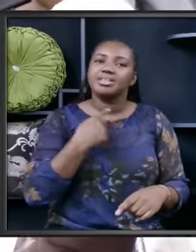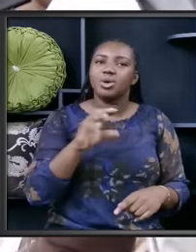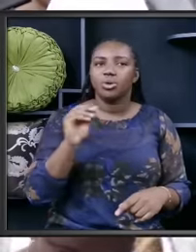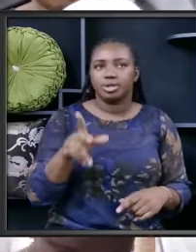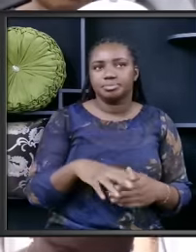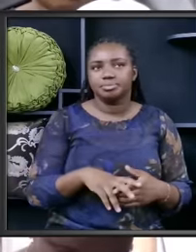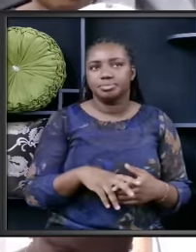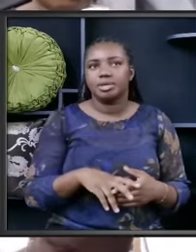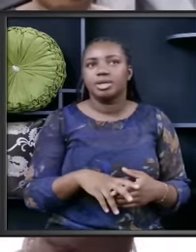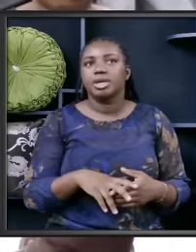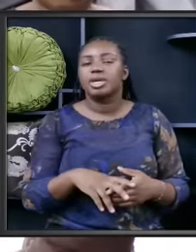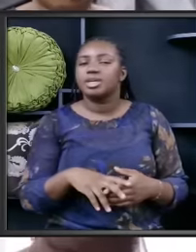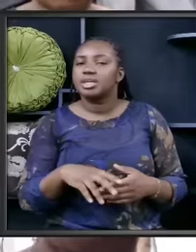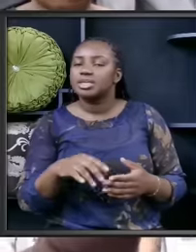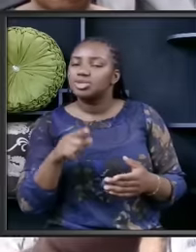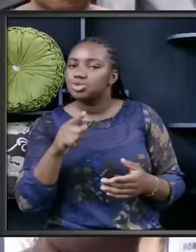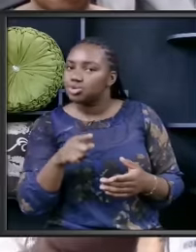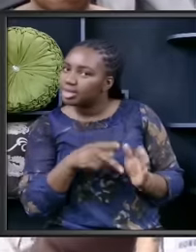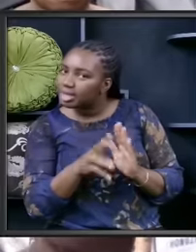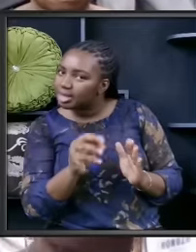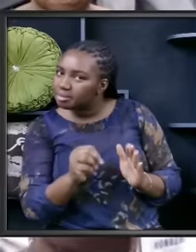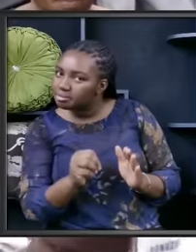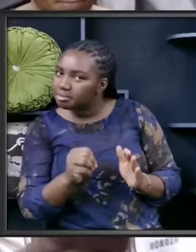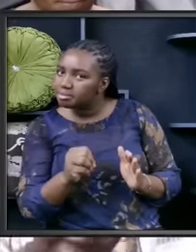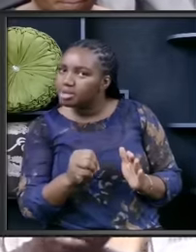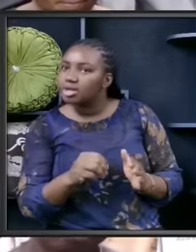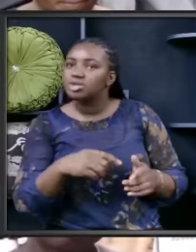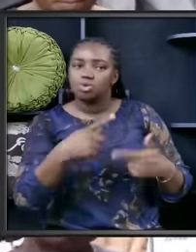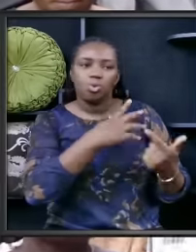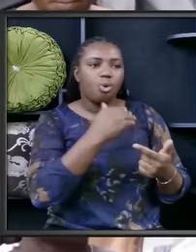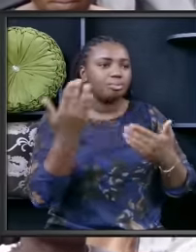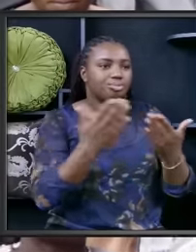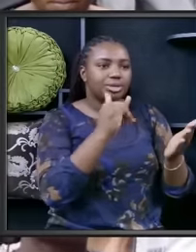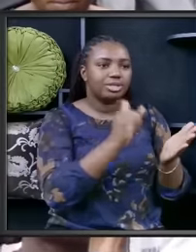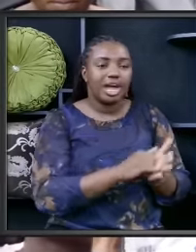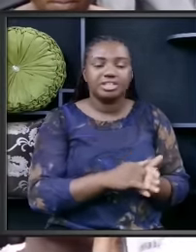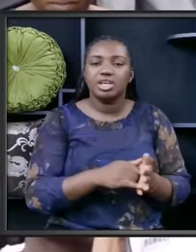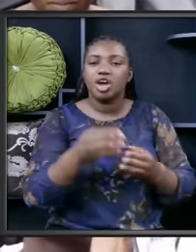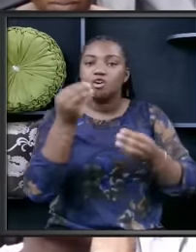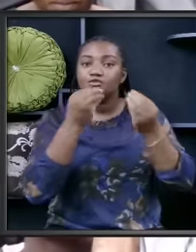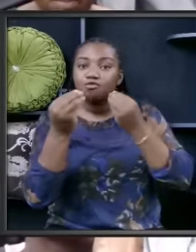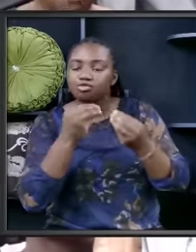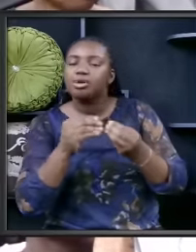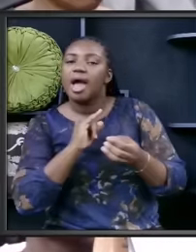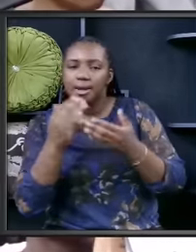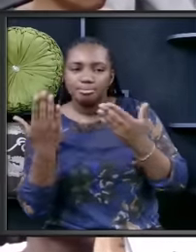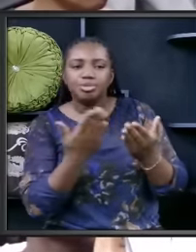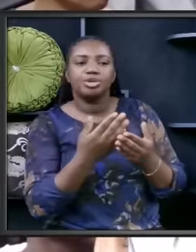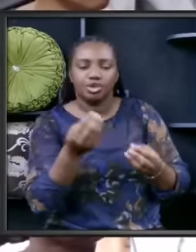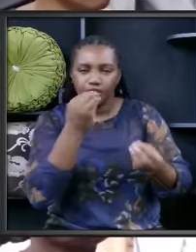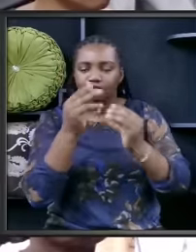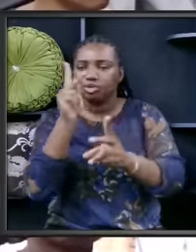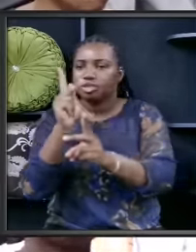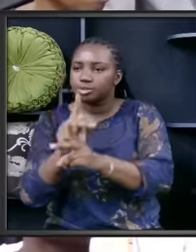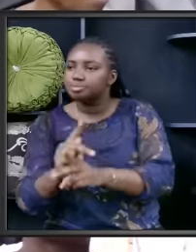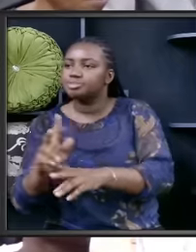Mama say, okay, he say, you go kill him. He say, Wamo, go and bring out that food, because that time I never served the food. I bring him for it, keep for dining.